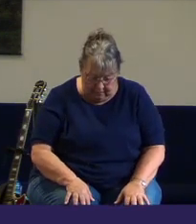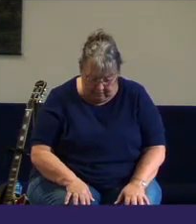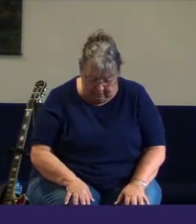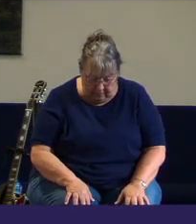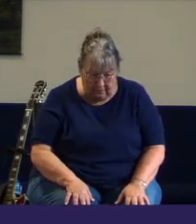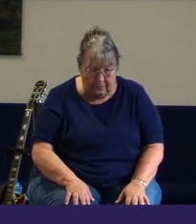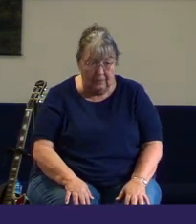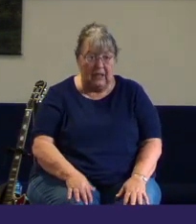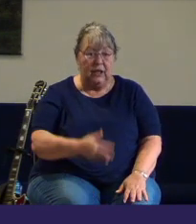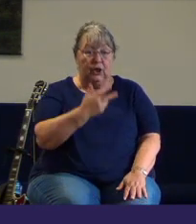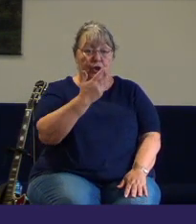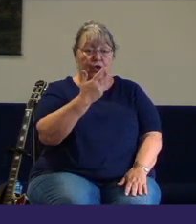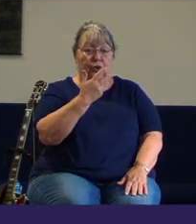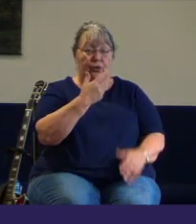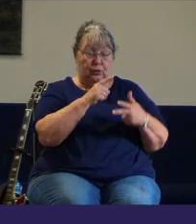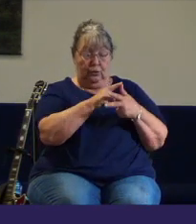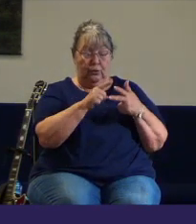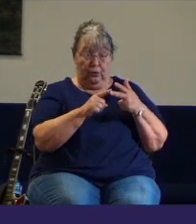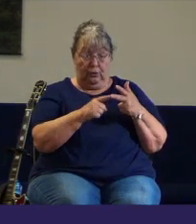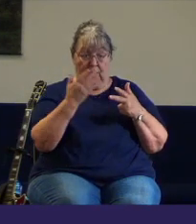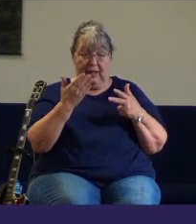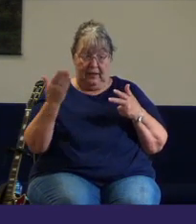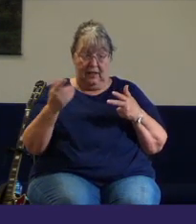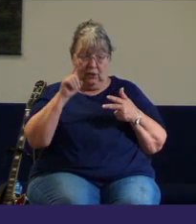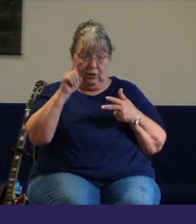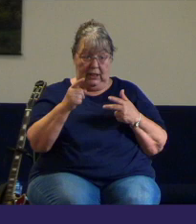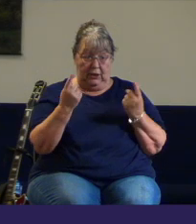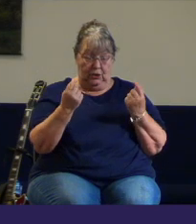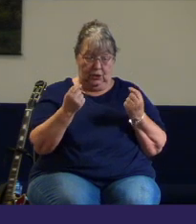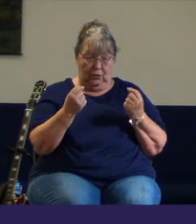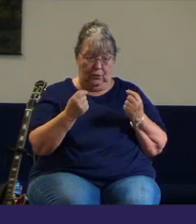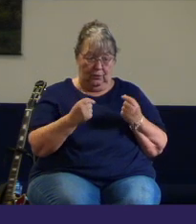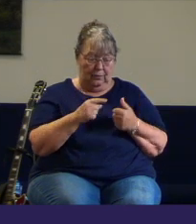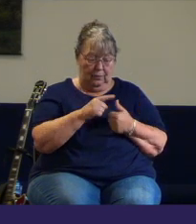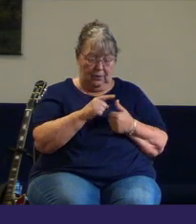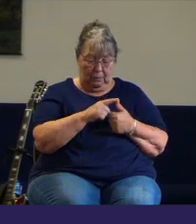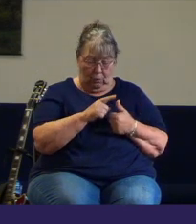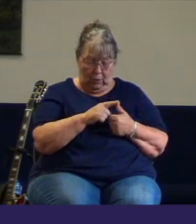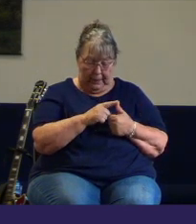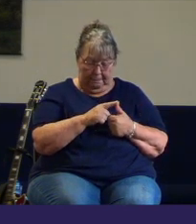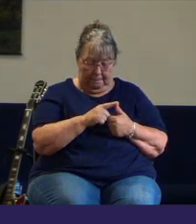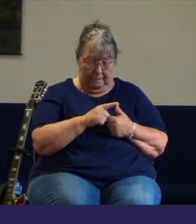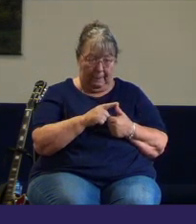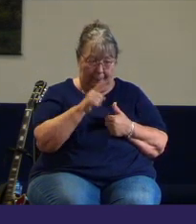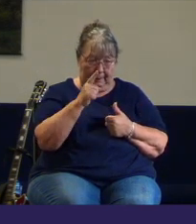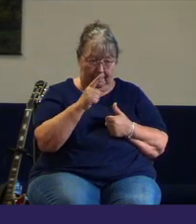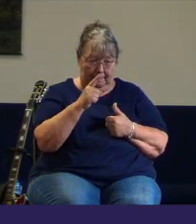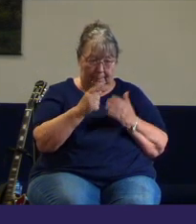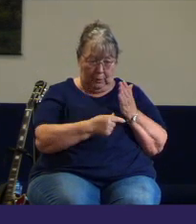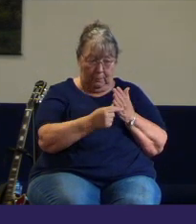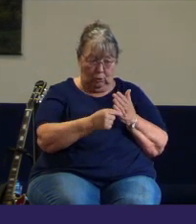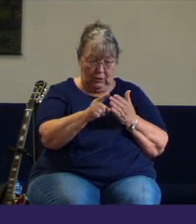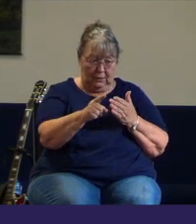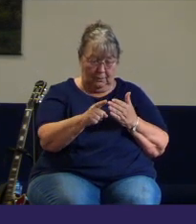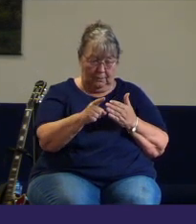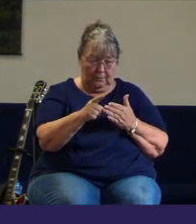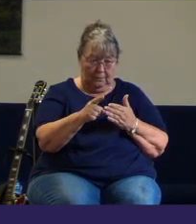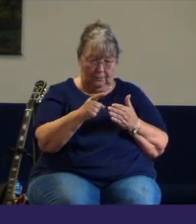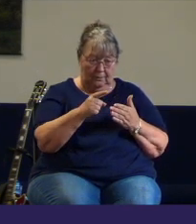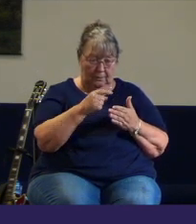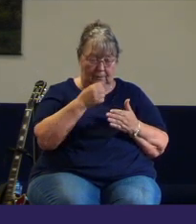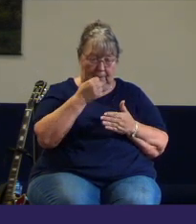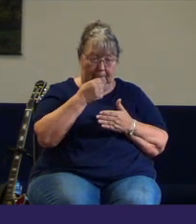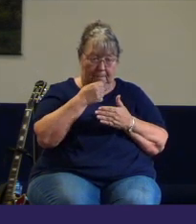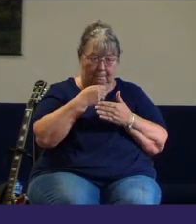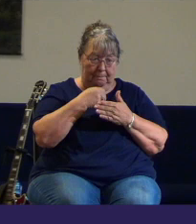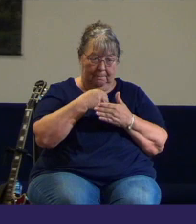Three things we need to do. Three B's. I call them the three B's for application. Number one on your bulletin, way in the bottom. Be born again.